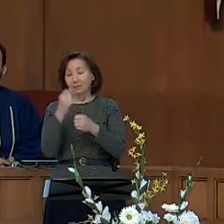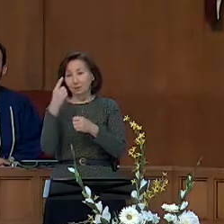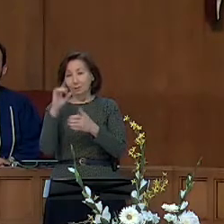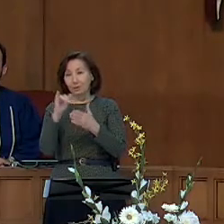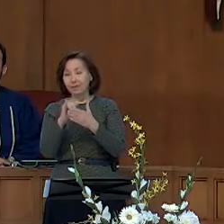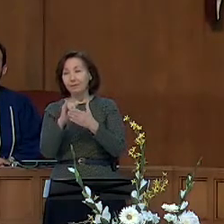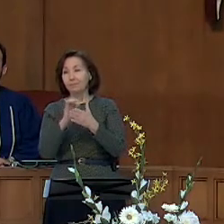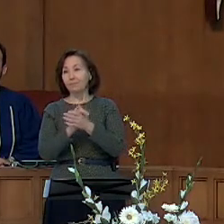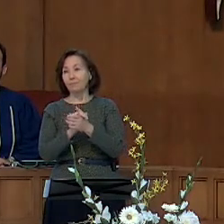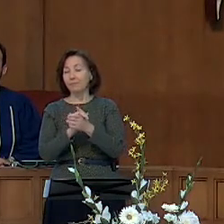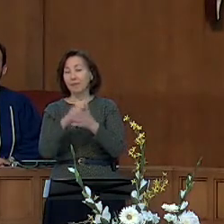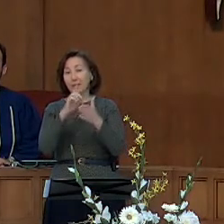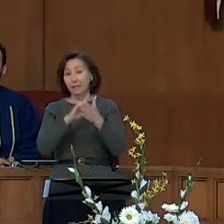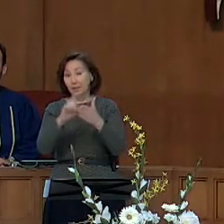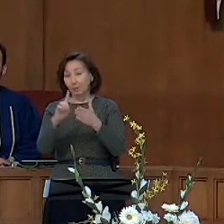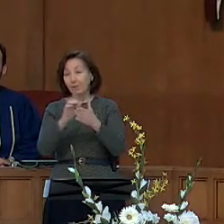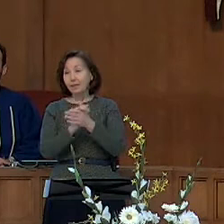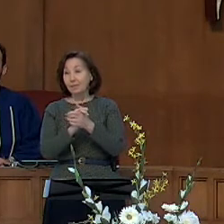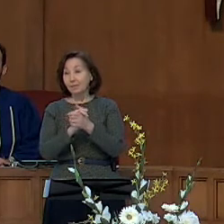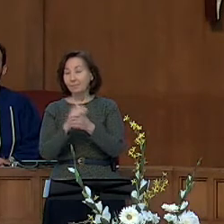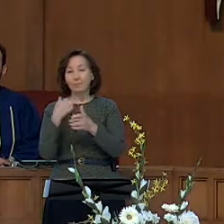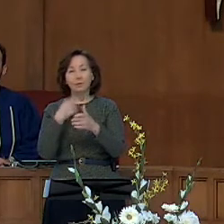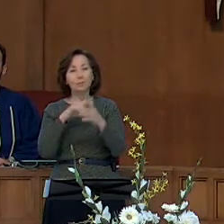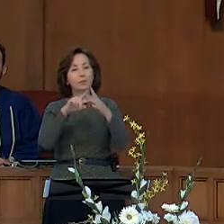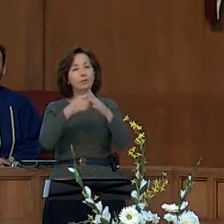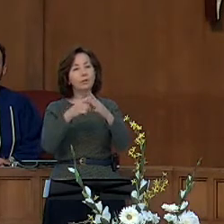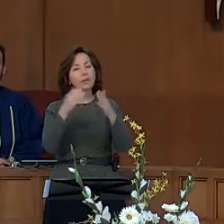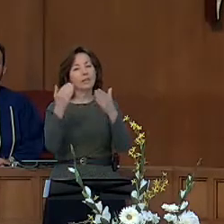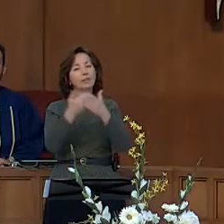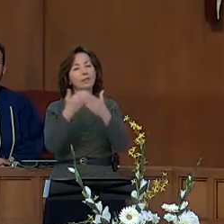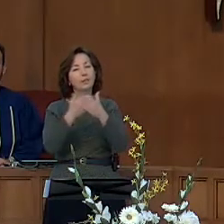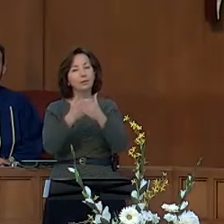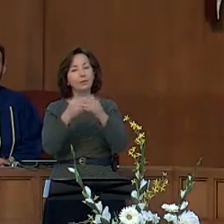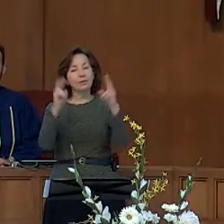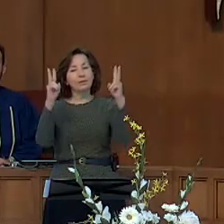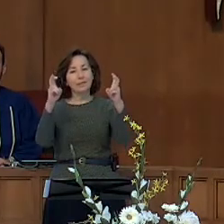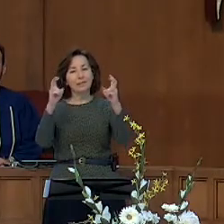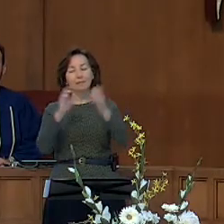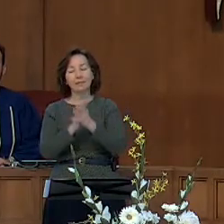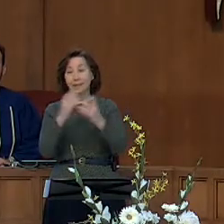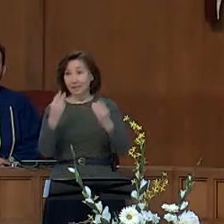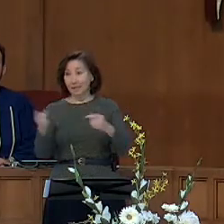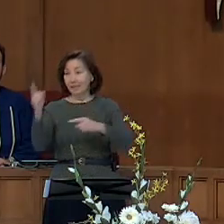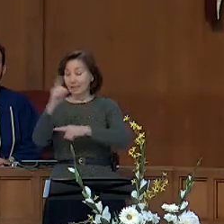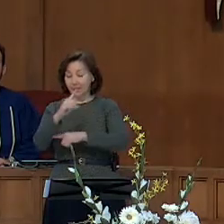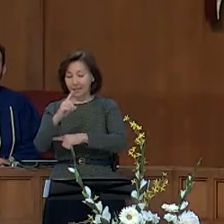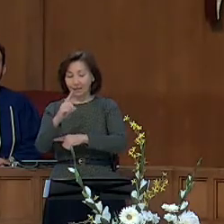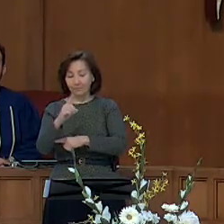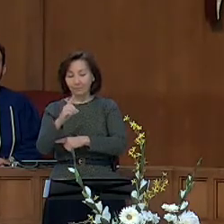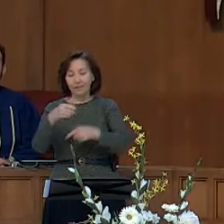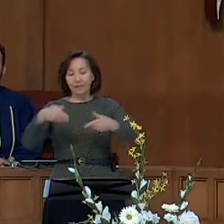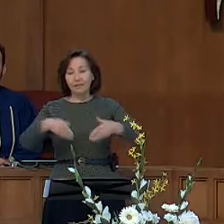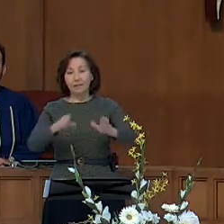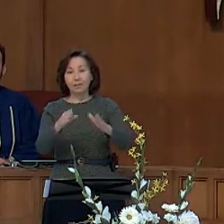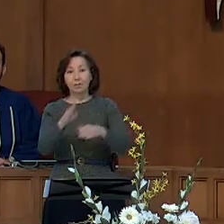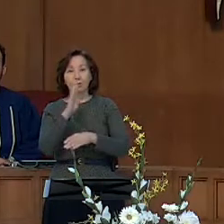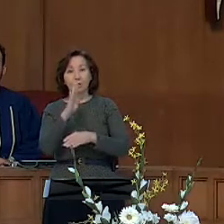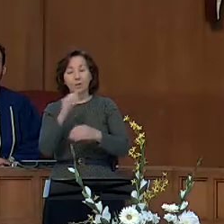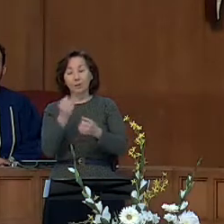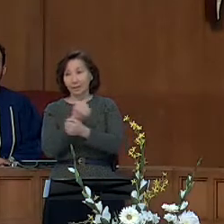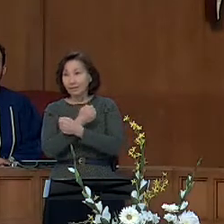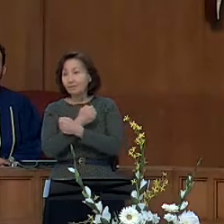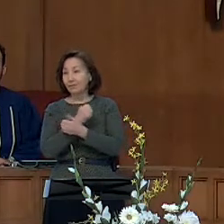This week, of course, we start a brand new series today. It is Let's Talk Love. Have y'all ever